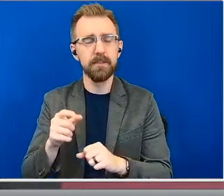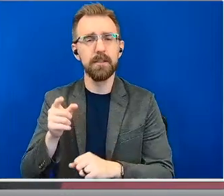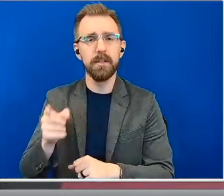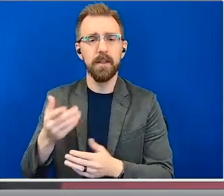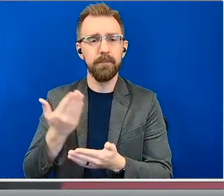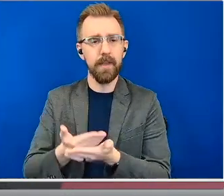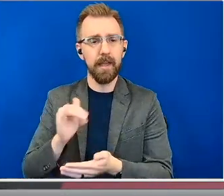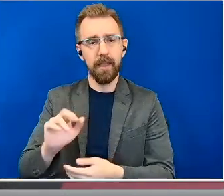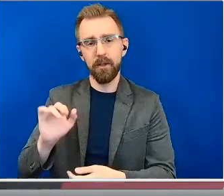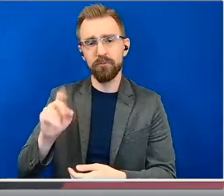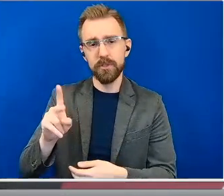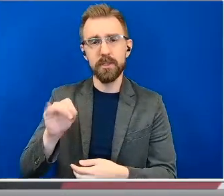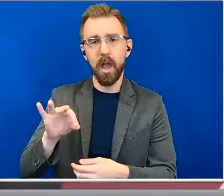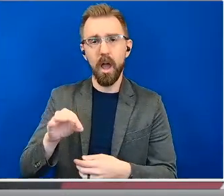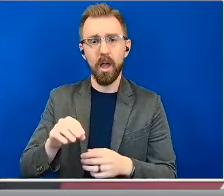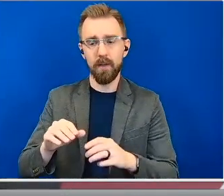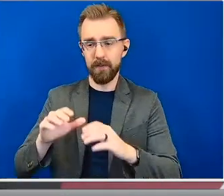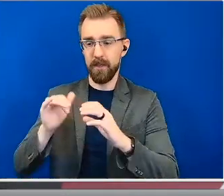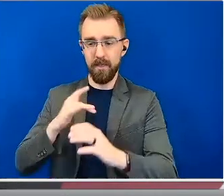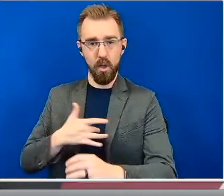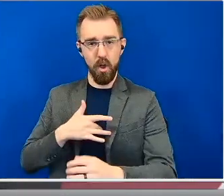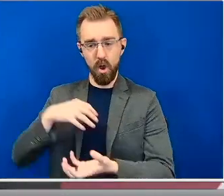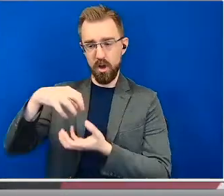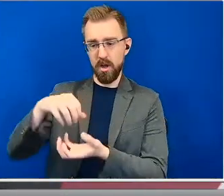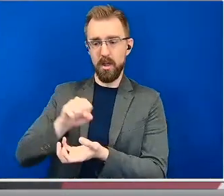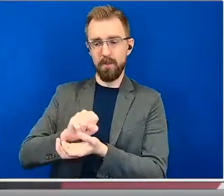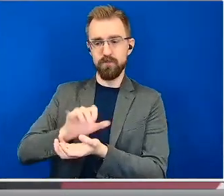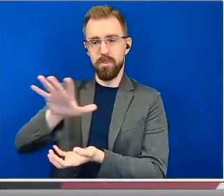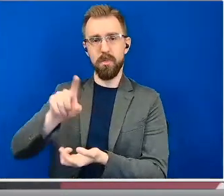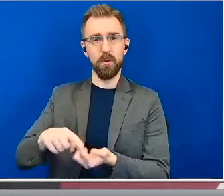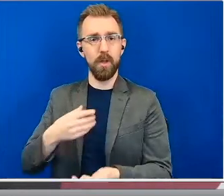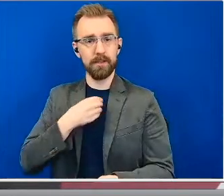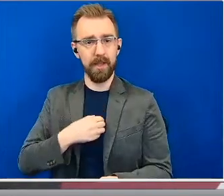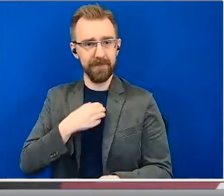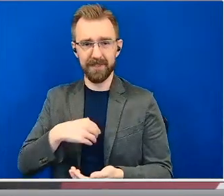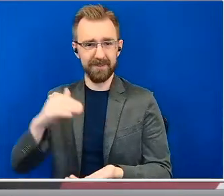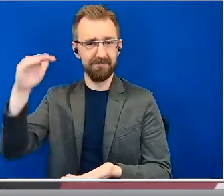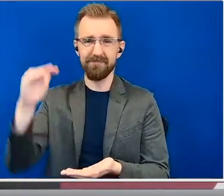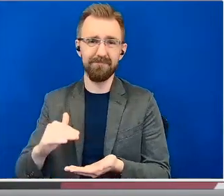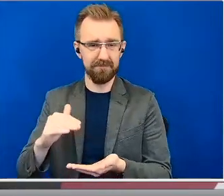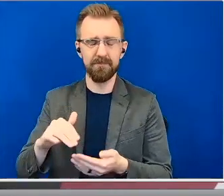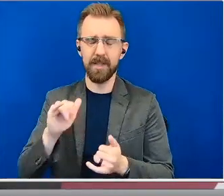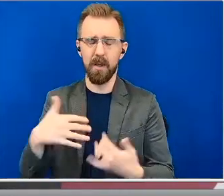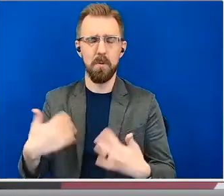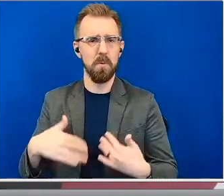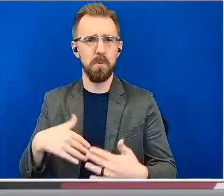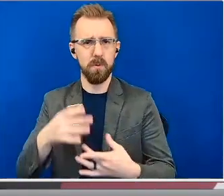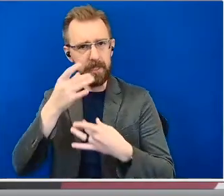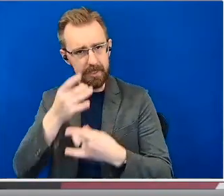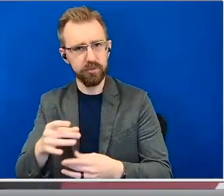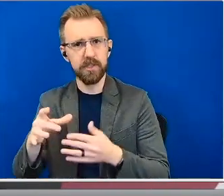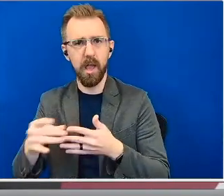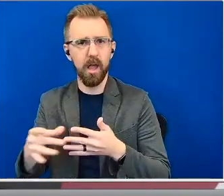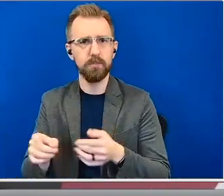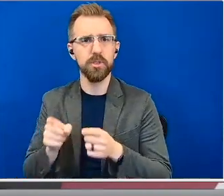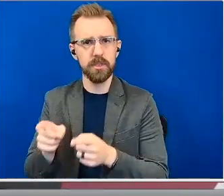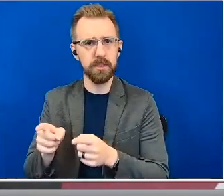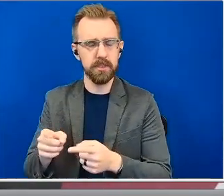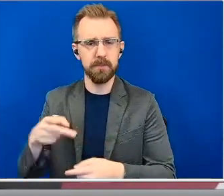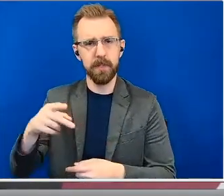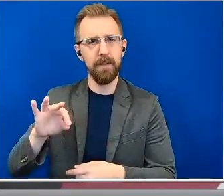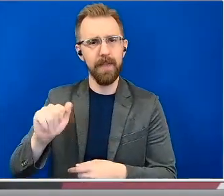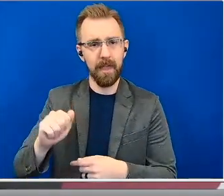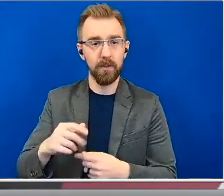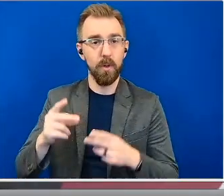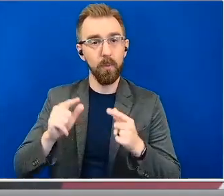collateral damage is essentially eliminated makes it a very, very attractive option. So a quick answer would be, I really